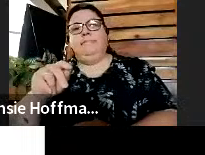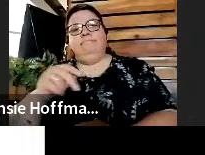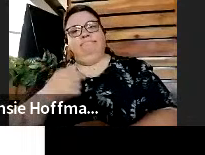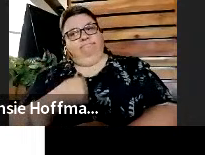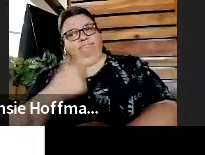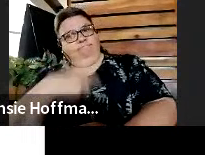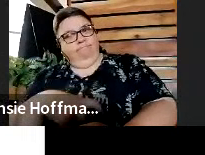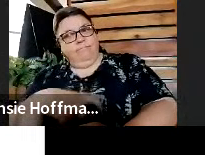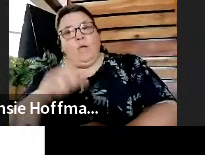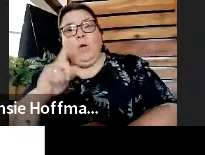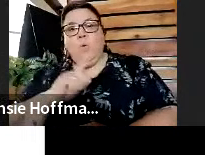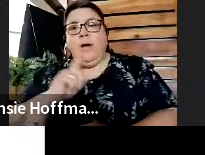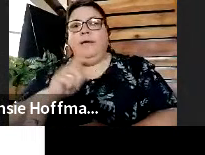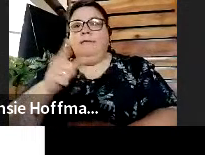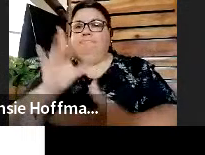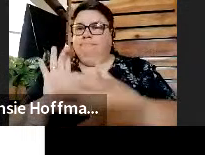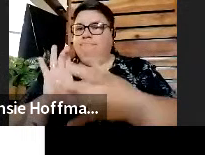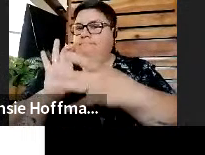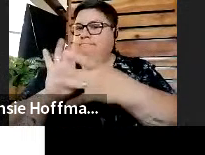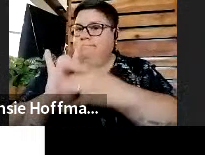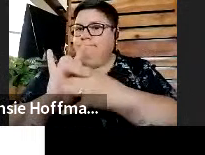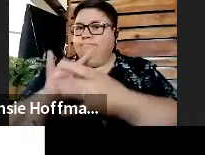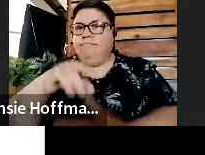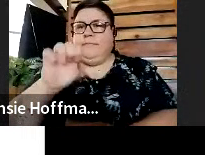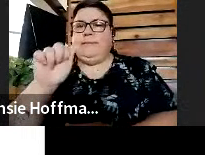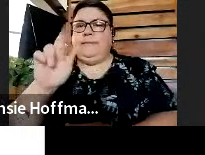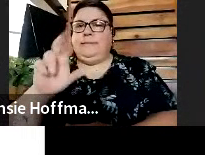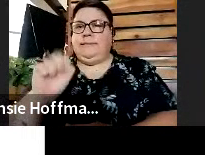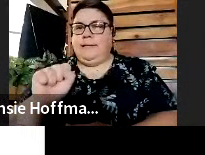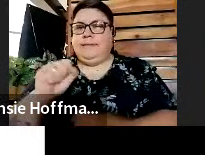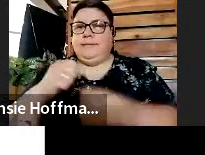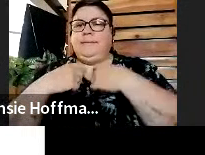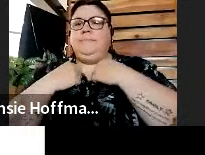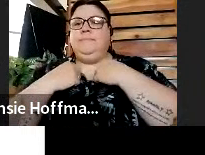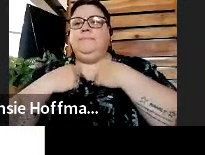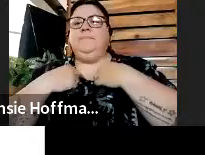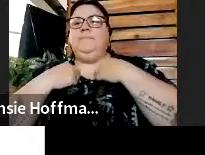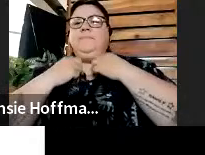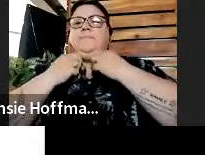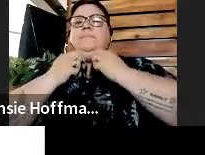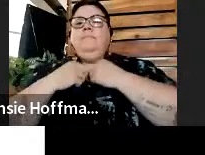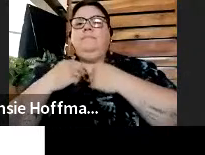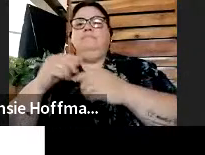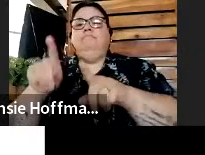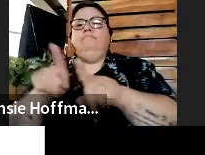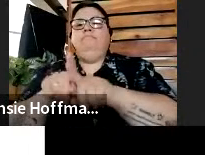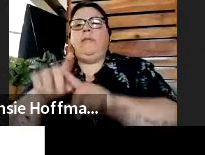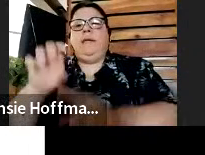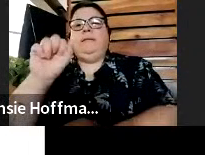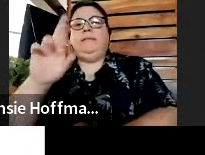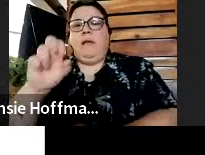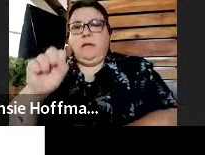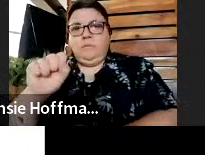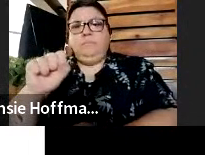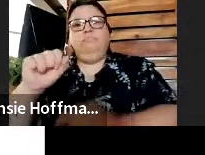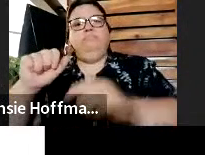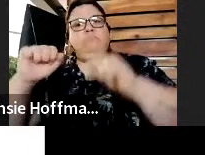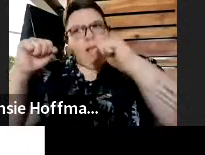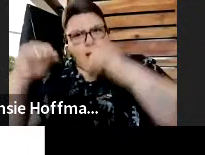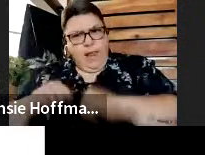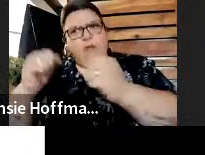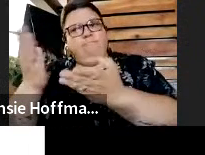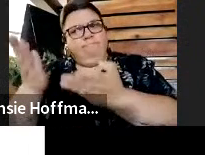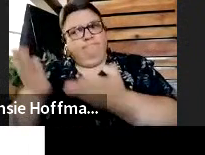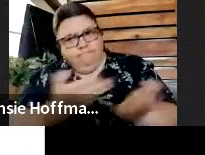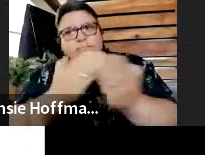a compliant trader with SARS. In this instance, SARS will allow your goods to go through, provided that